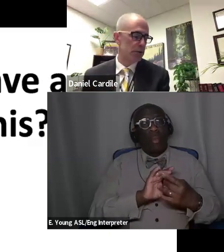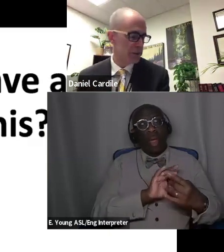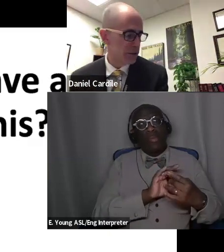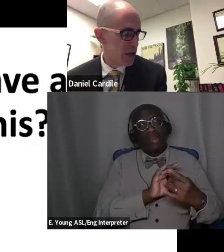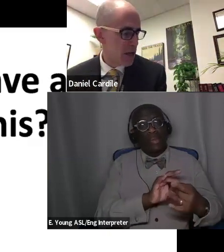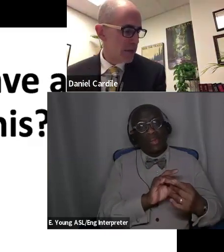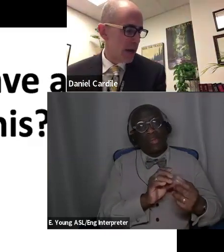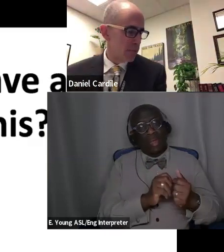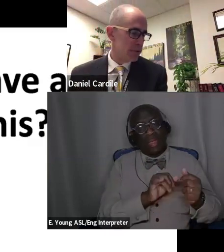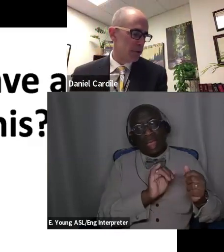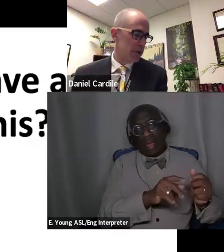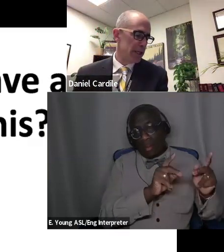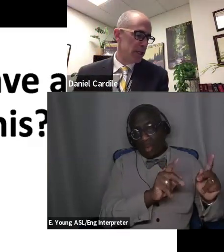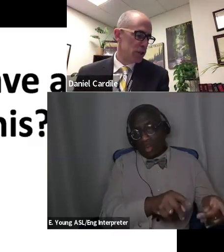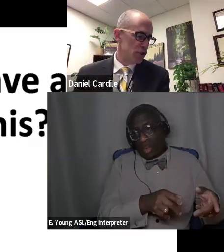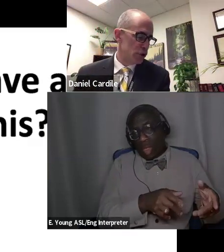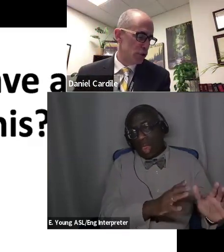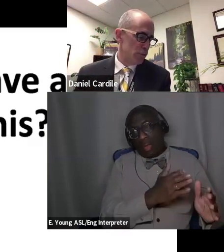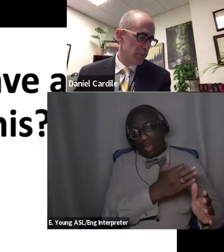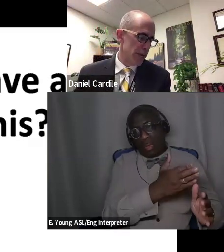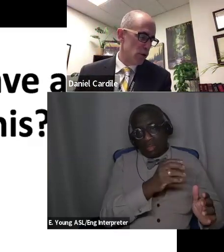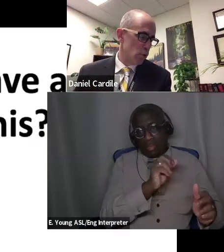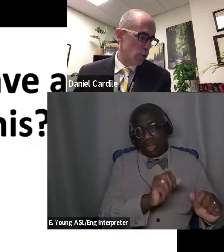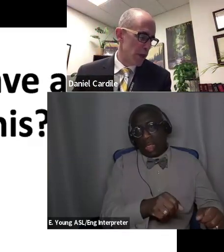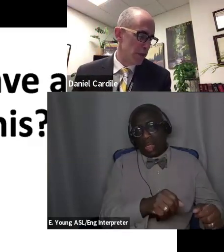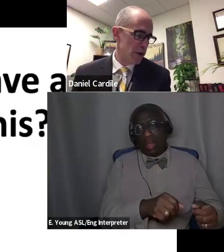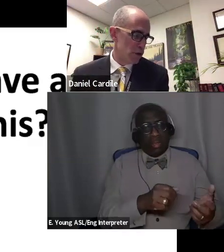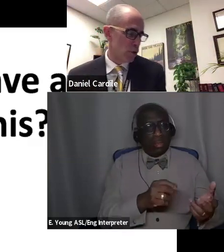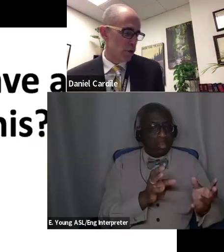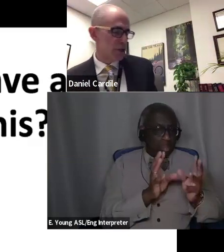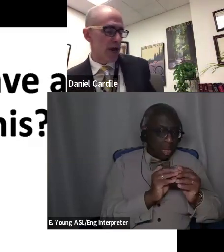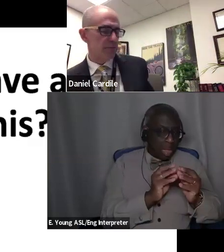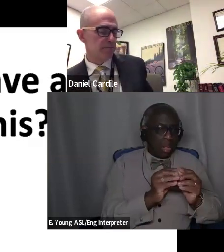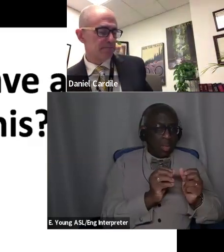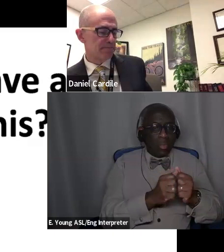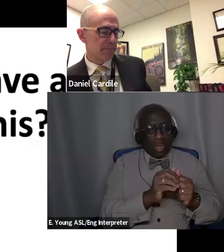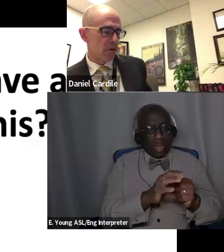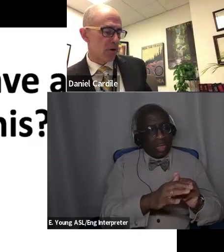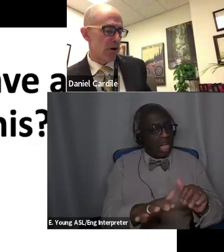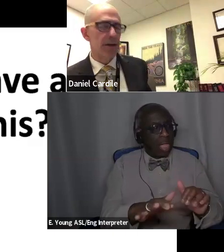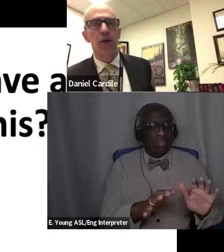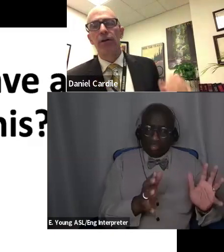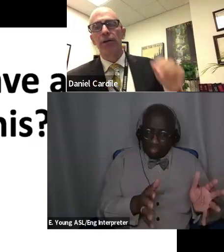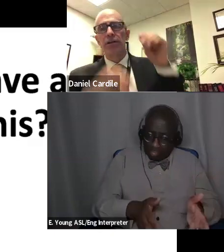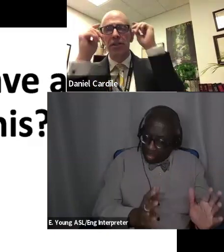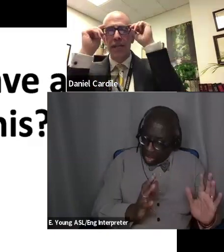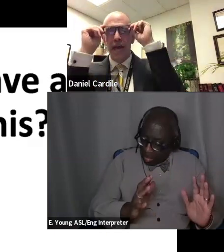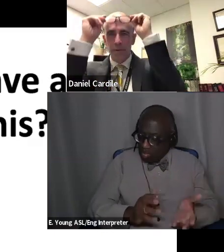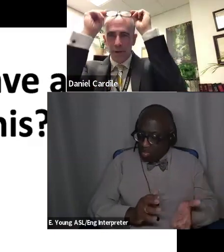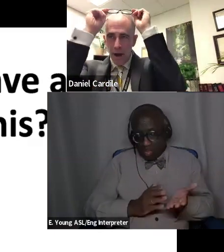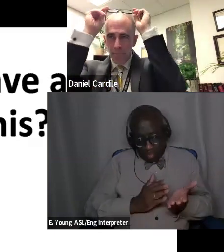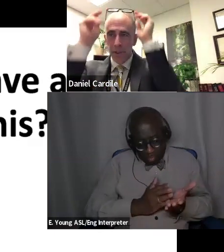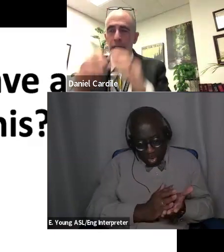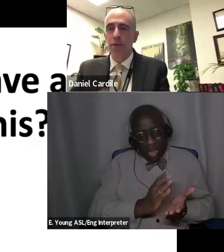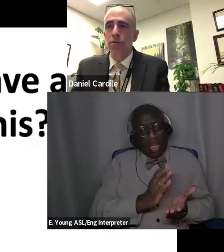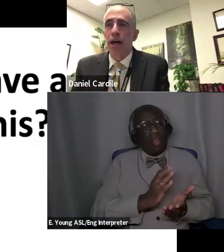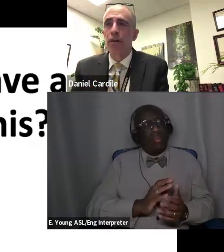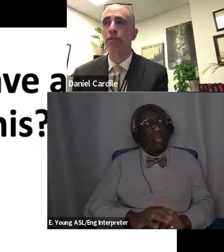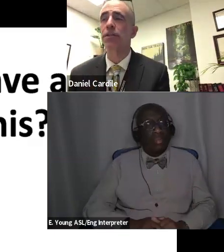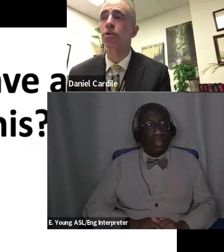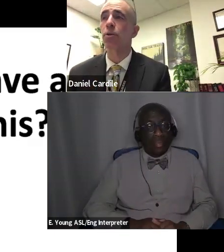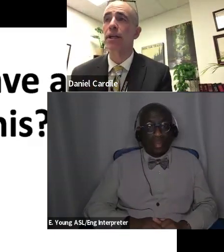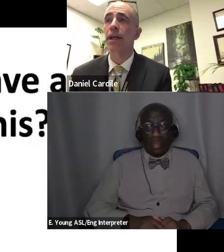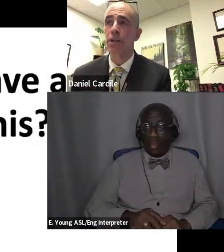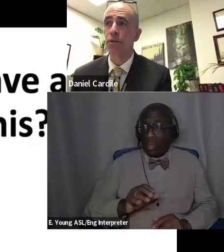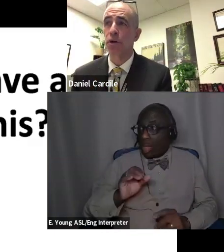that person the opportunity to meet with your child. All right, now, does this happen commonly that your